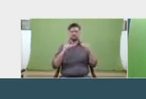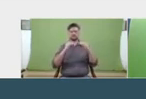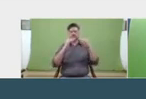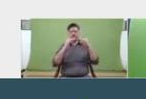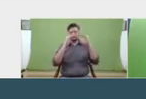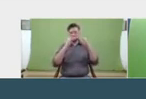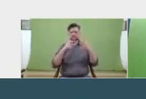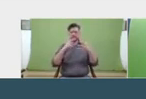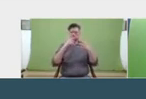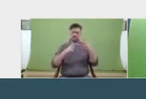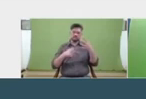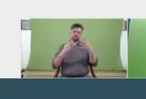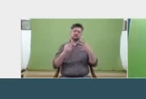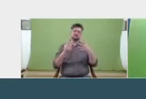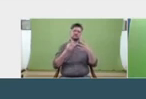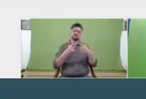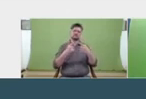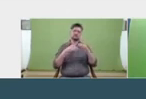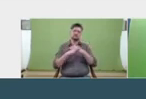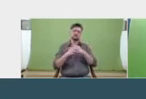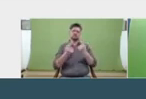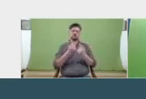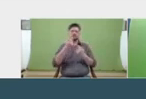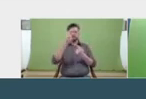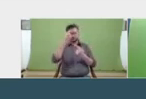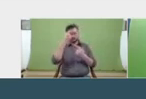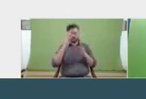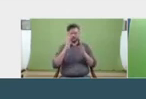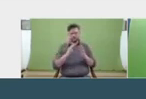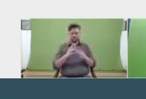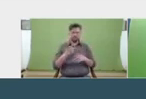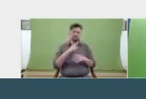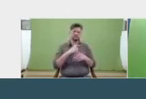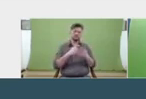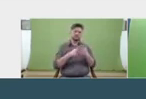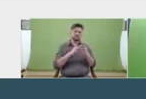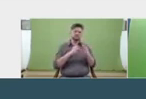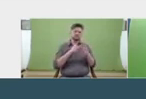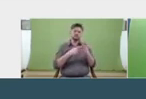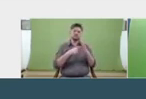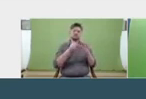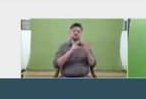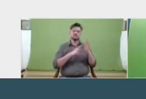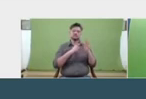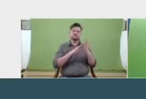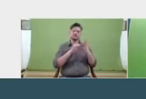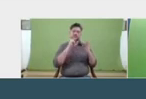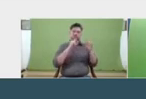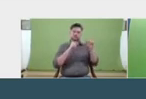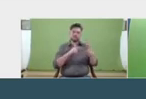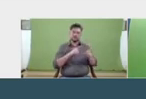politics creeping in uh and ramakand agni hotri in fact proposes that given the multilingual